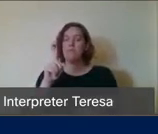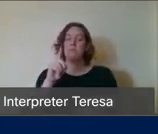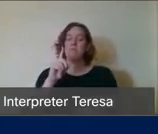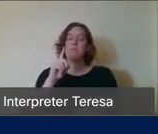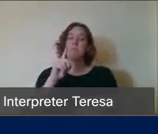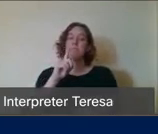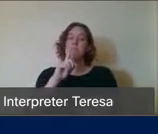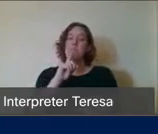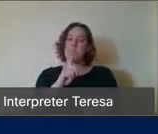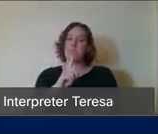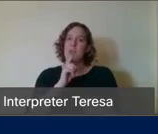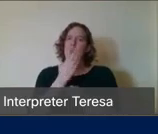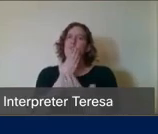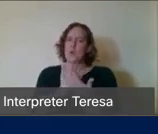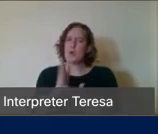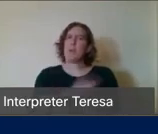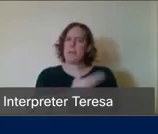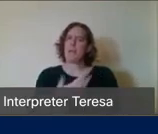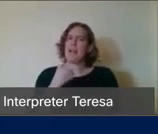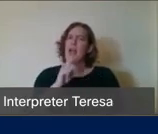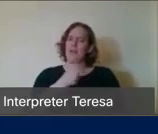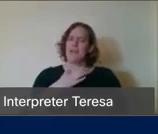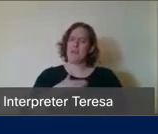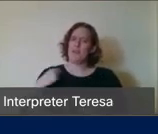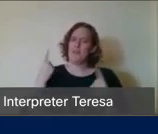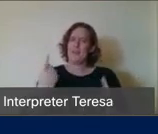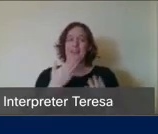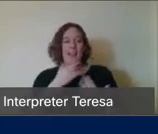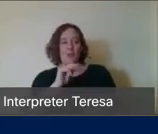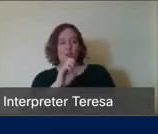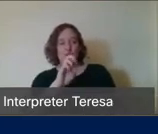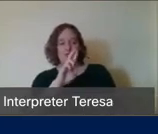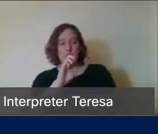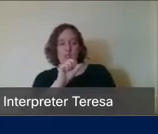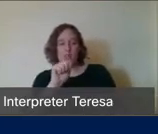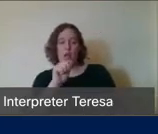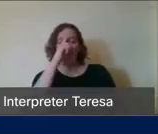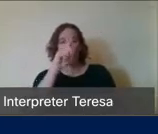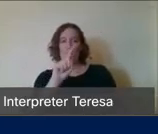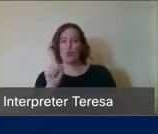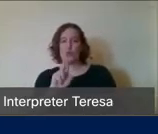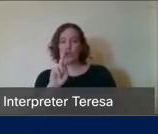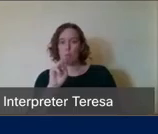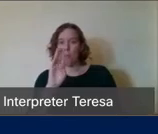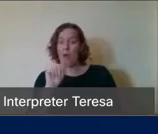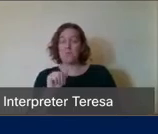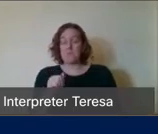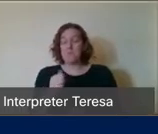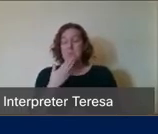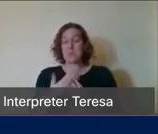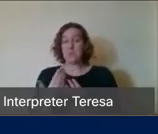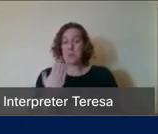very, very good music. I've enjoyed it so far. Thank you, Teresa, for the Zumba. It's been a good morning.